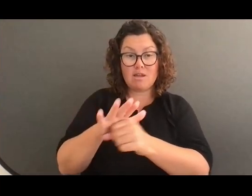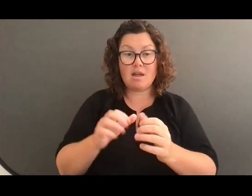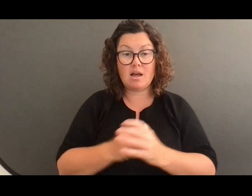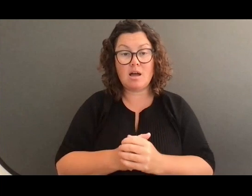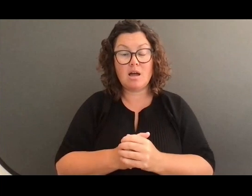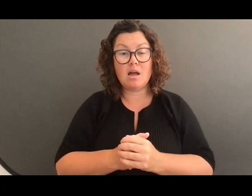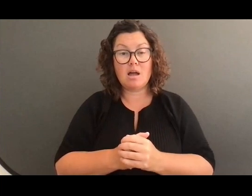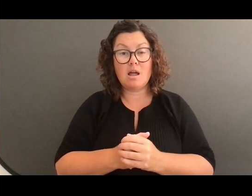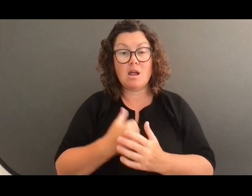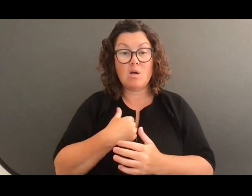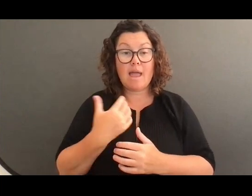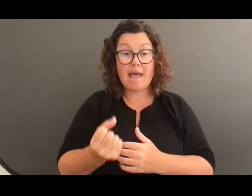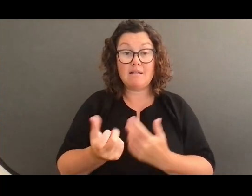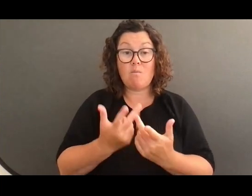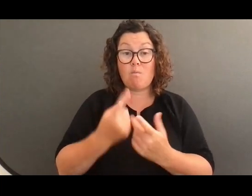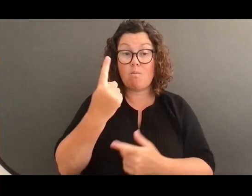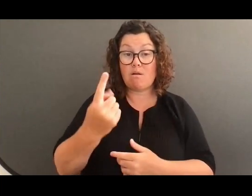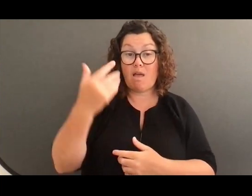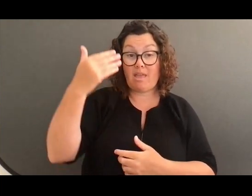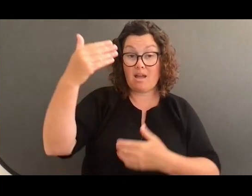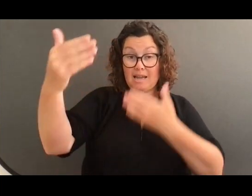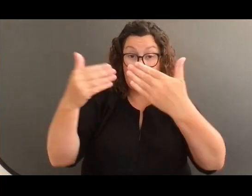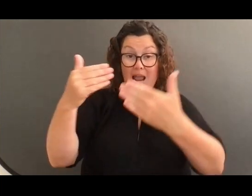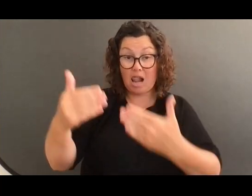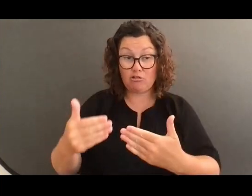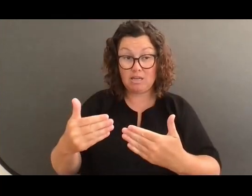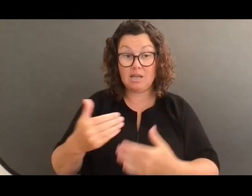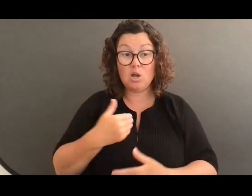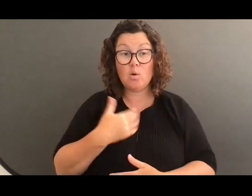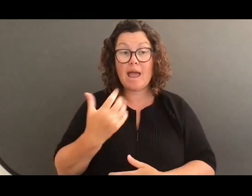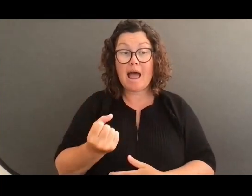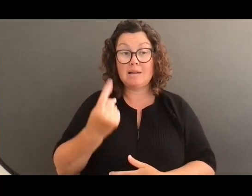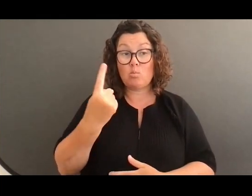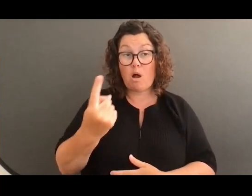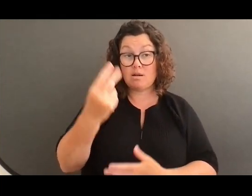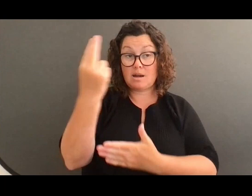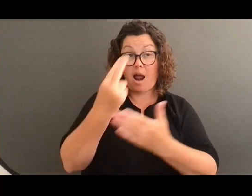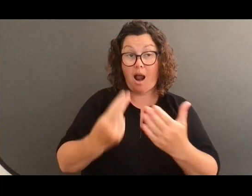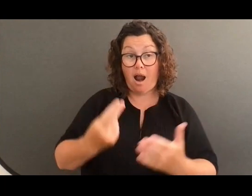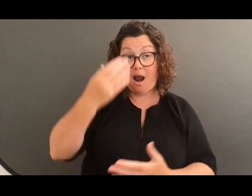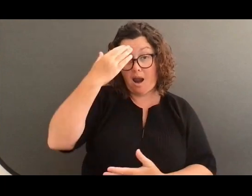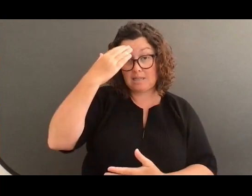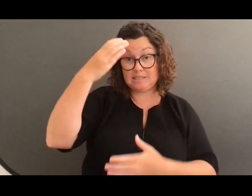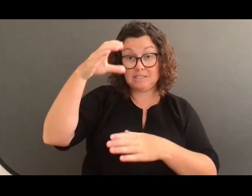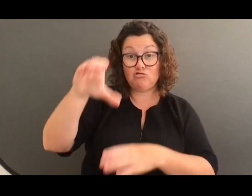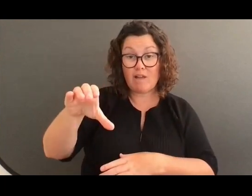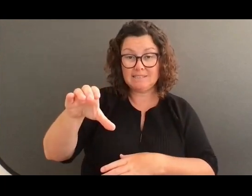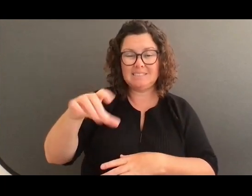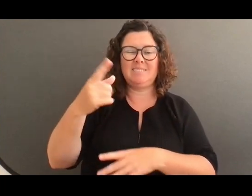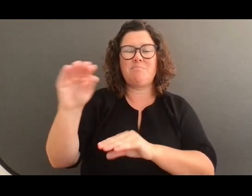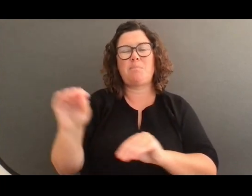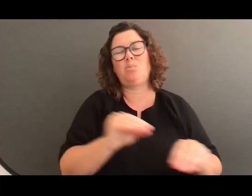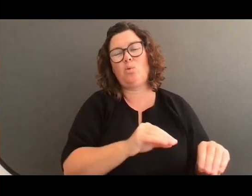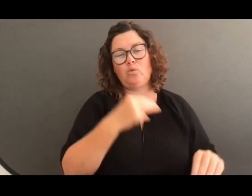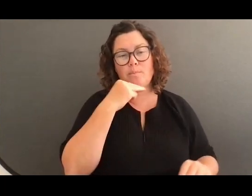the person who was running it moved to Melbourne. And we have a lot of emerging talent. So it's a young